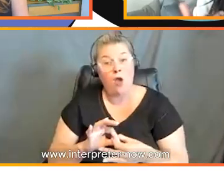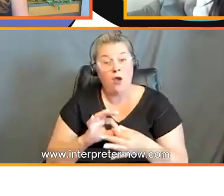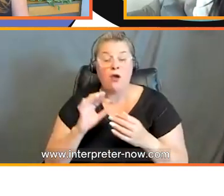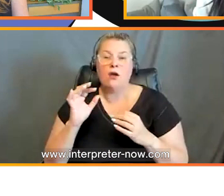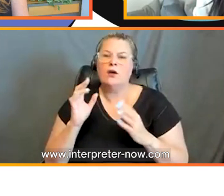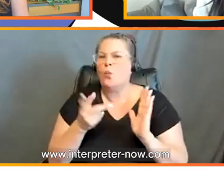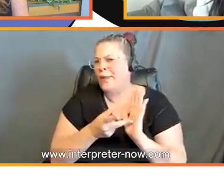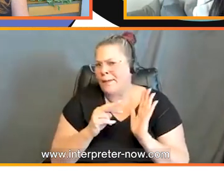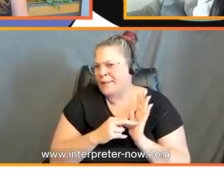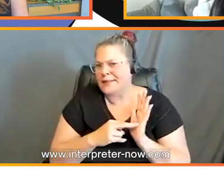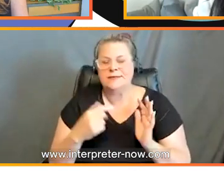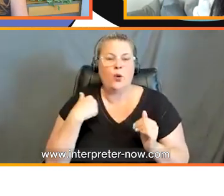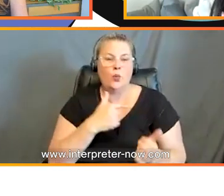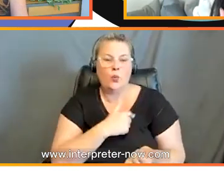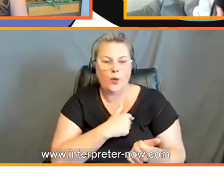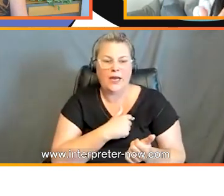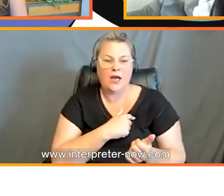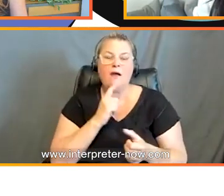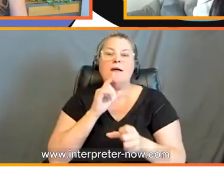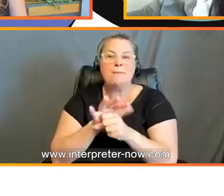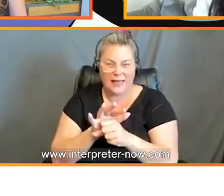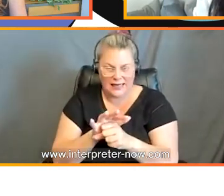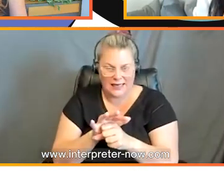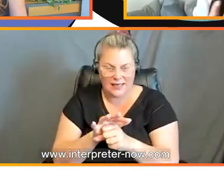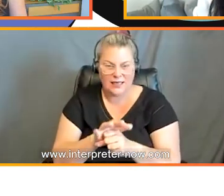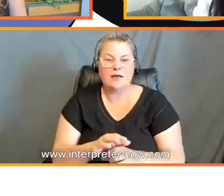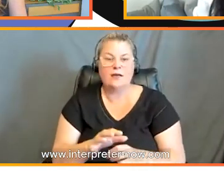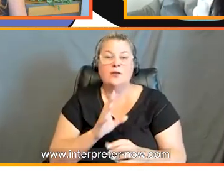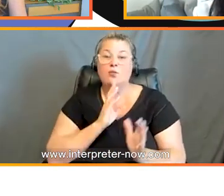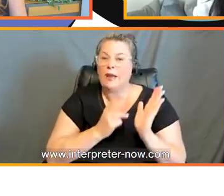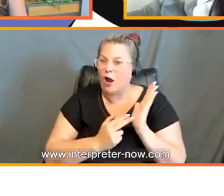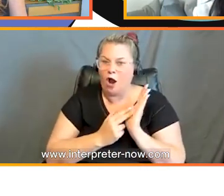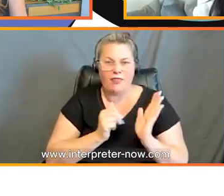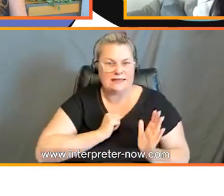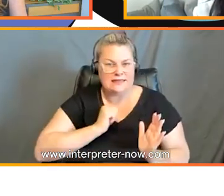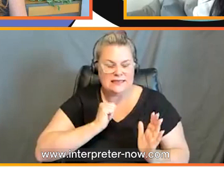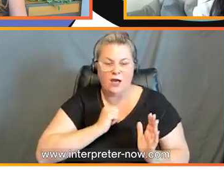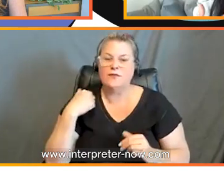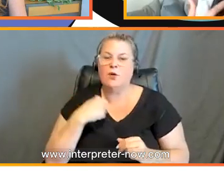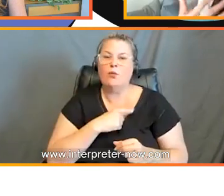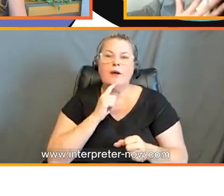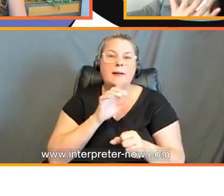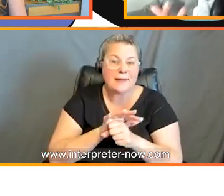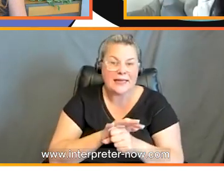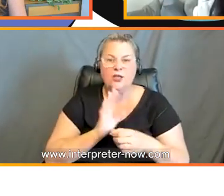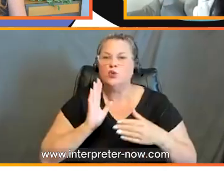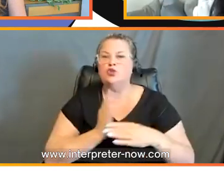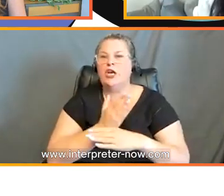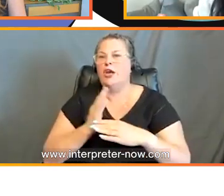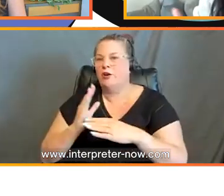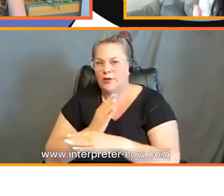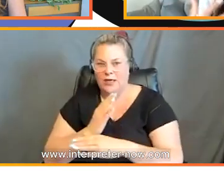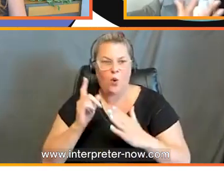that means is that we are committed to being our authentic selves. We're committed to